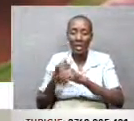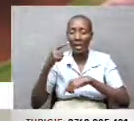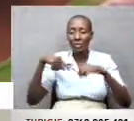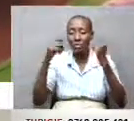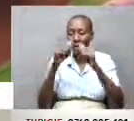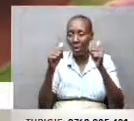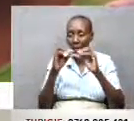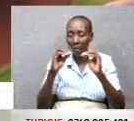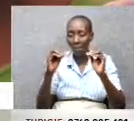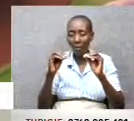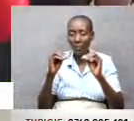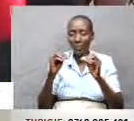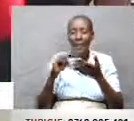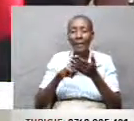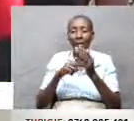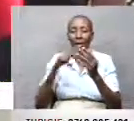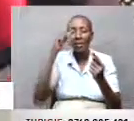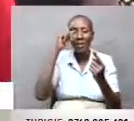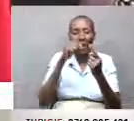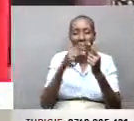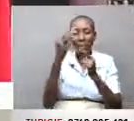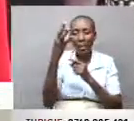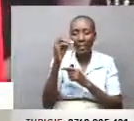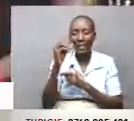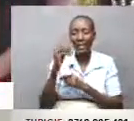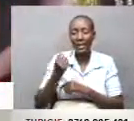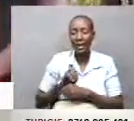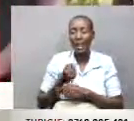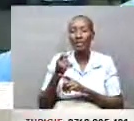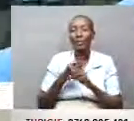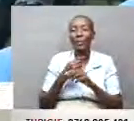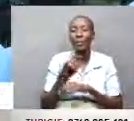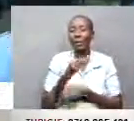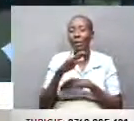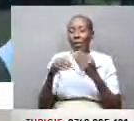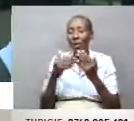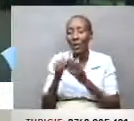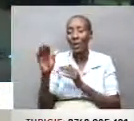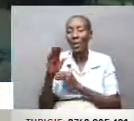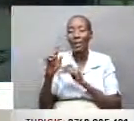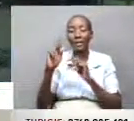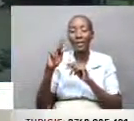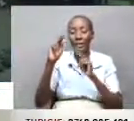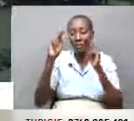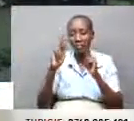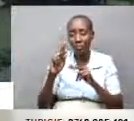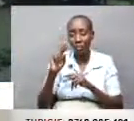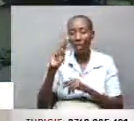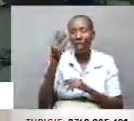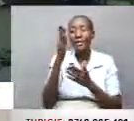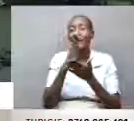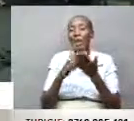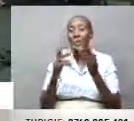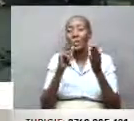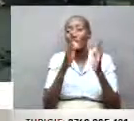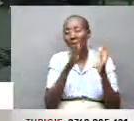huu unawalenga wasichana 30 katika kila eneo bunge hapa kaunti ya Kisumu. The second edition of our program, and it's a program